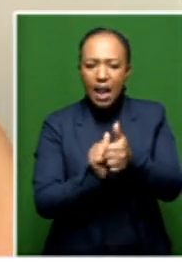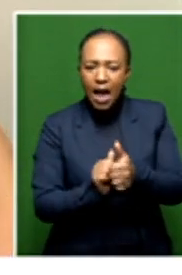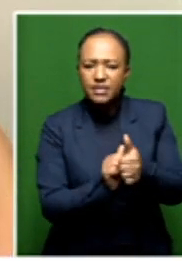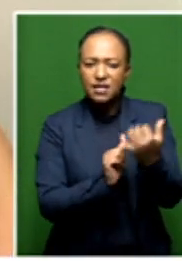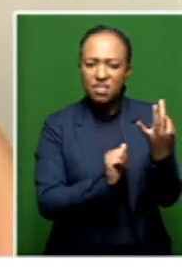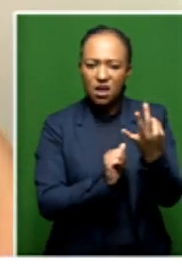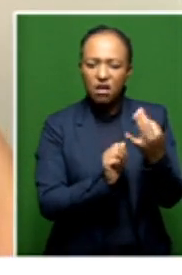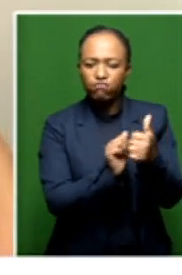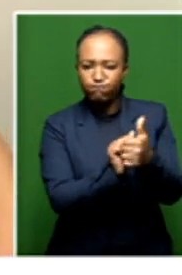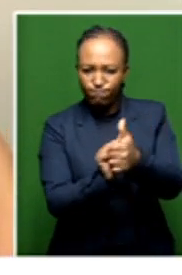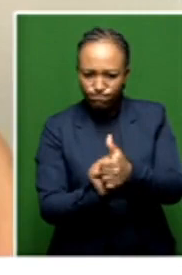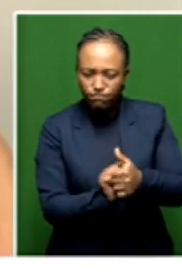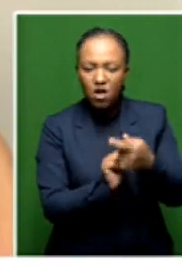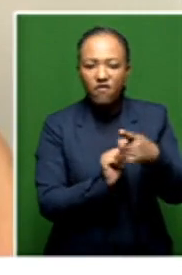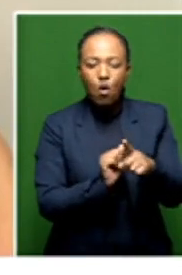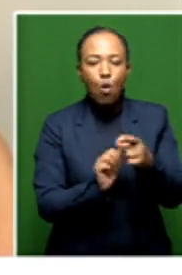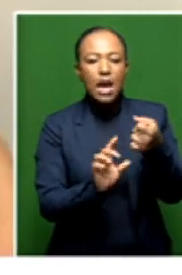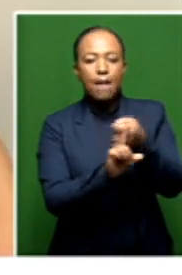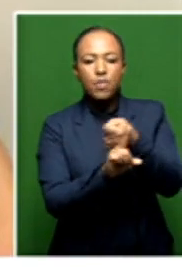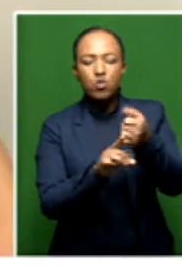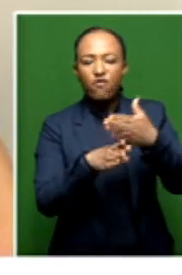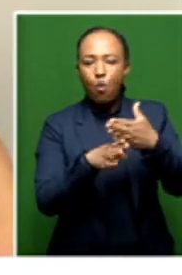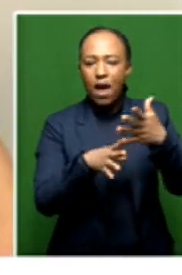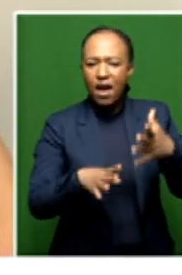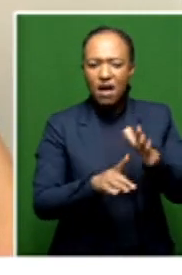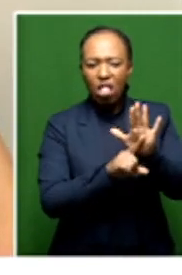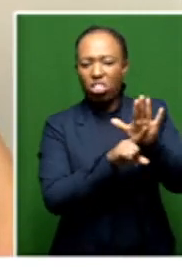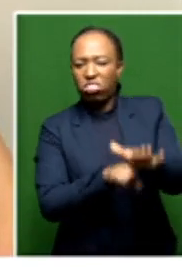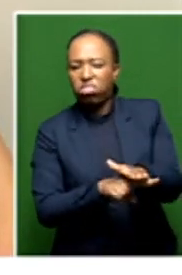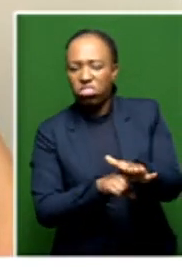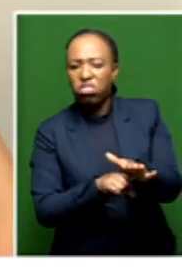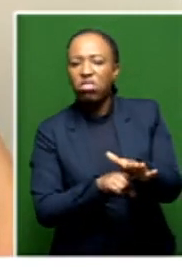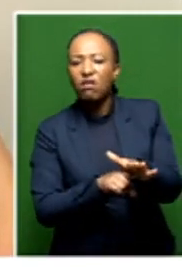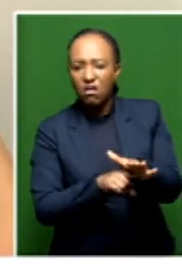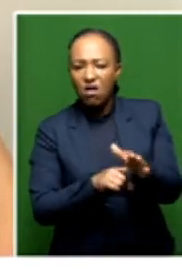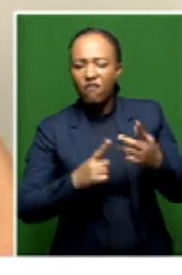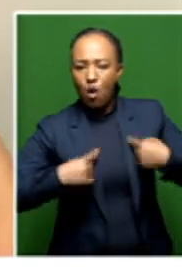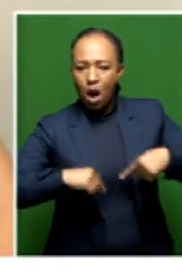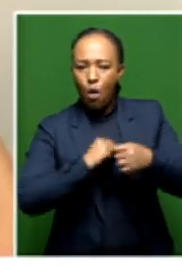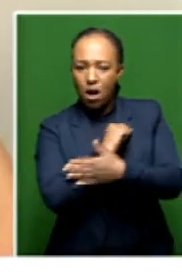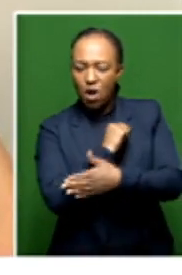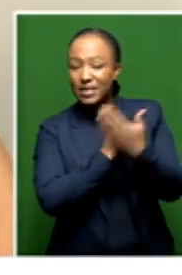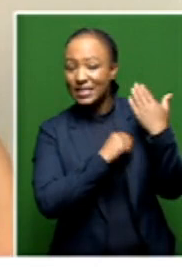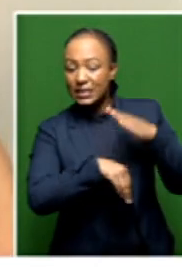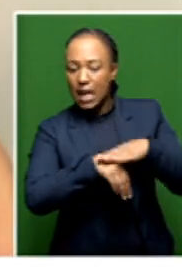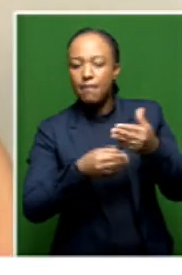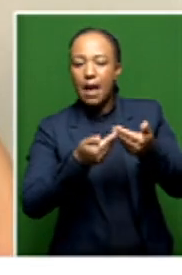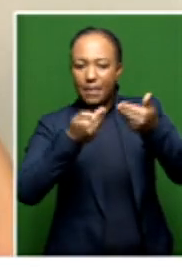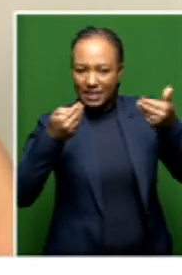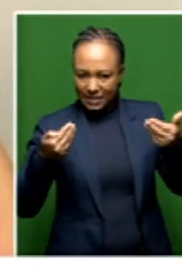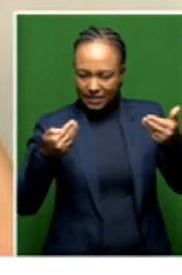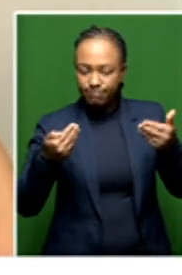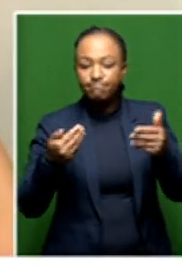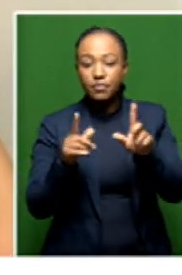common cause against the exploitation of workers, the oppressive laws of their country, of our country under the apartheid government.